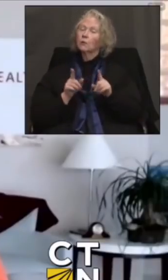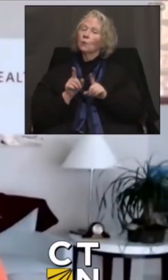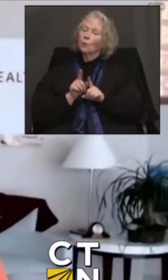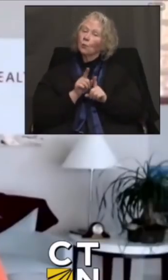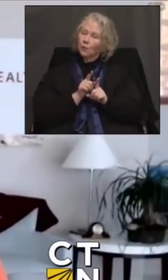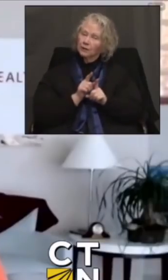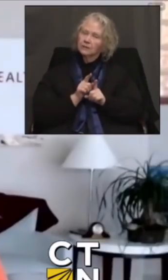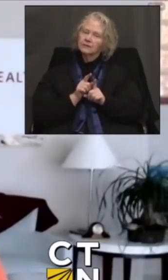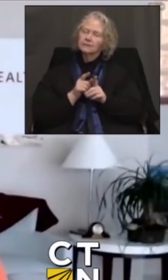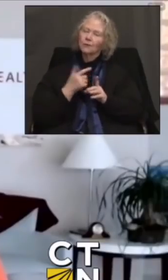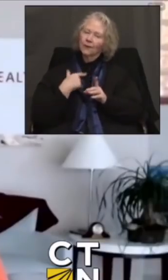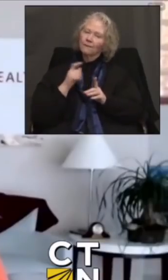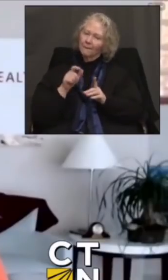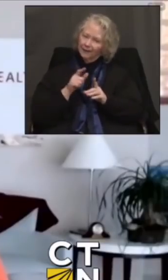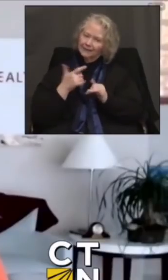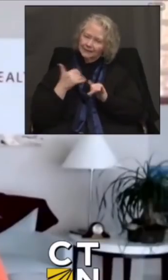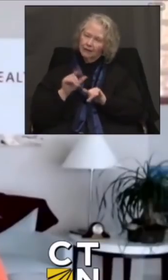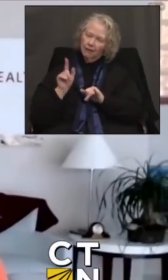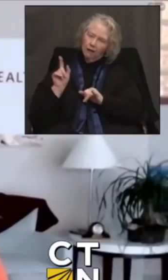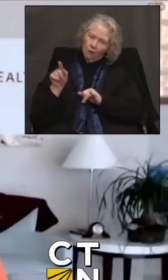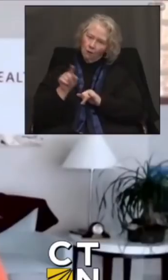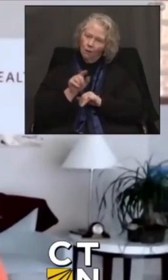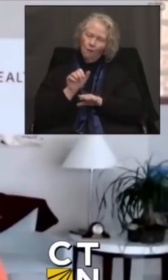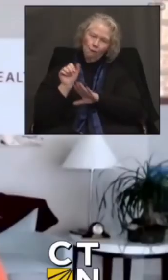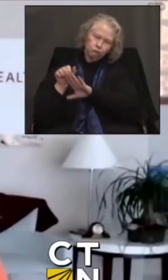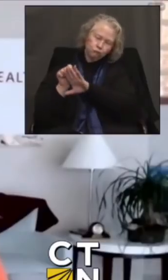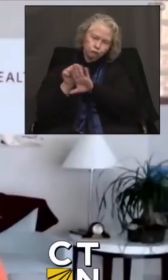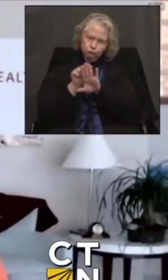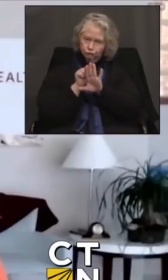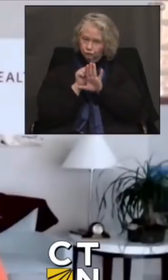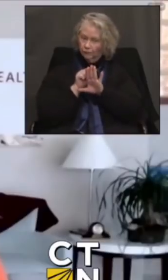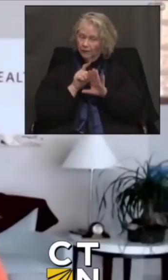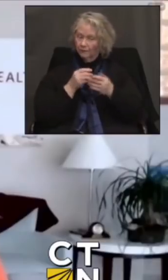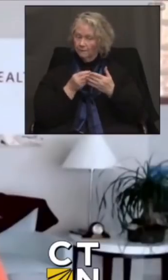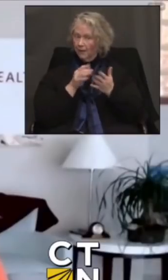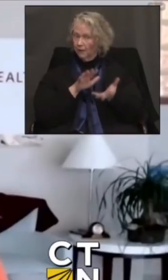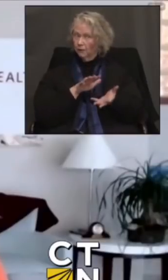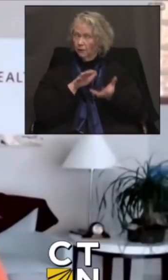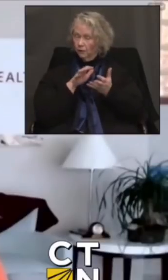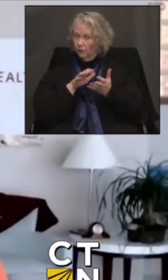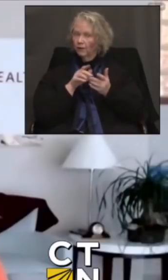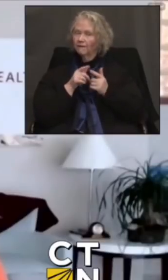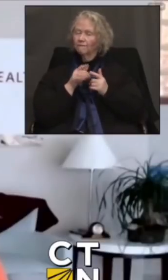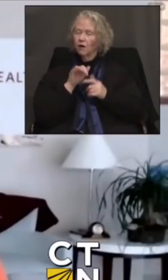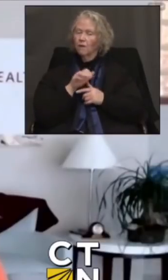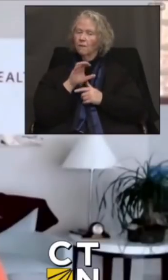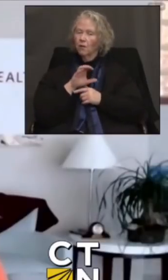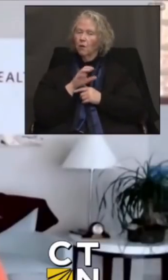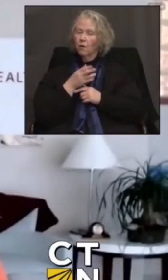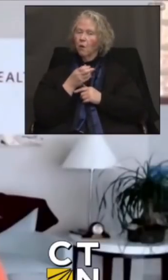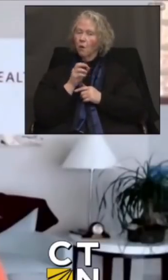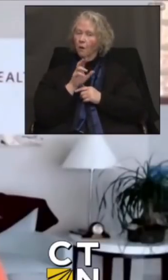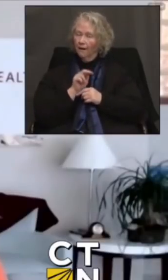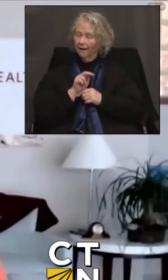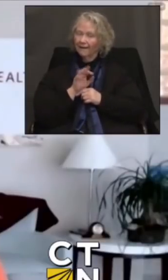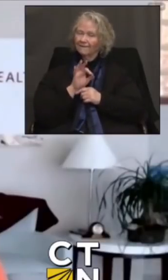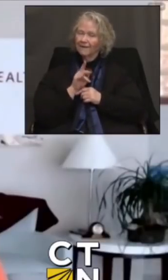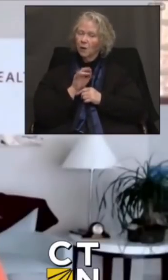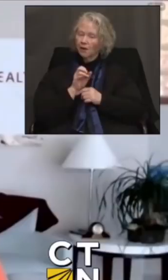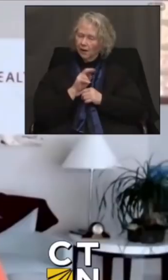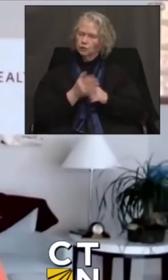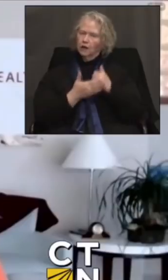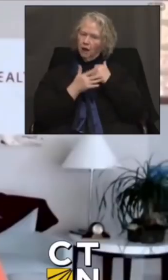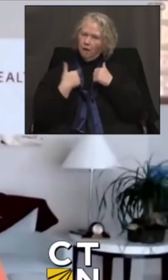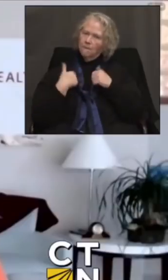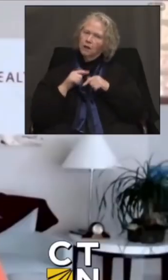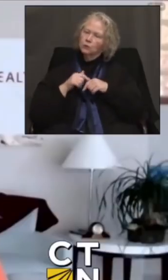we have to go door to door. So actually the grant that we just received from the Cohen Foundation will help us put community health workers out